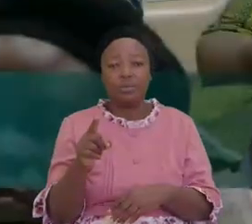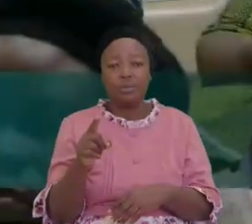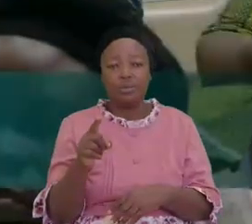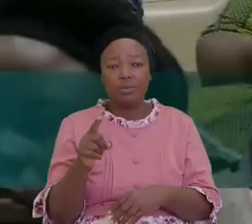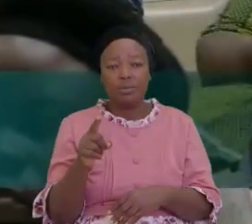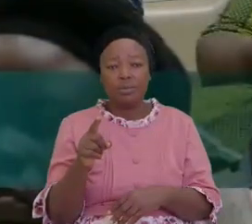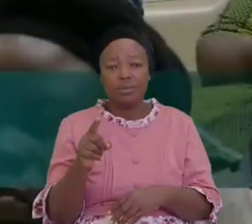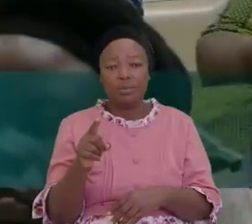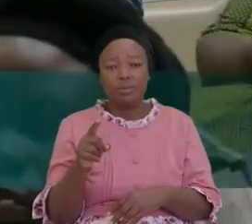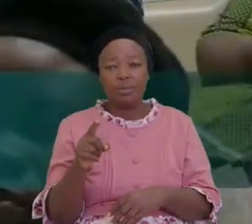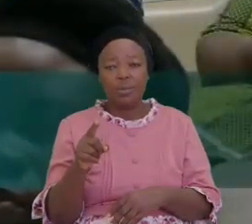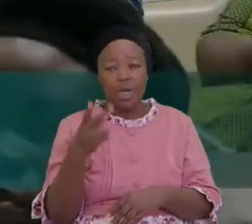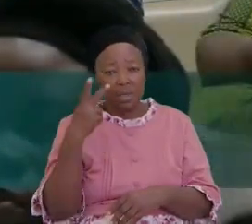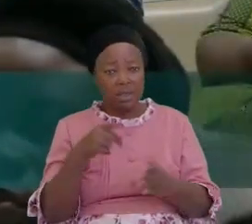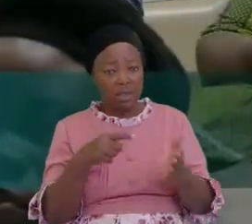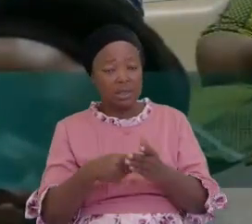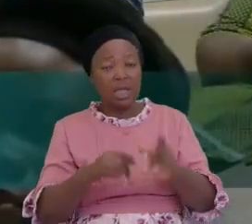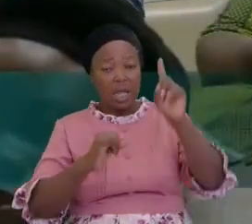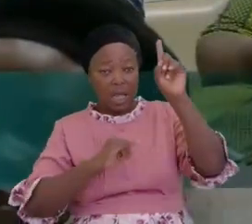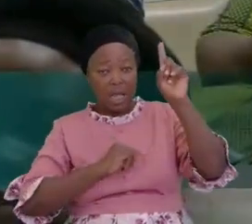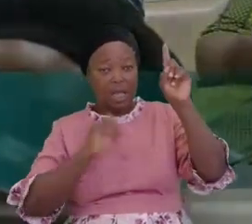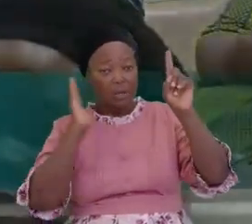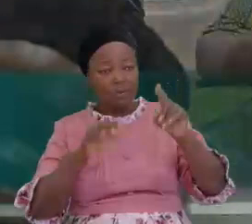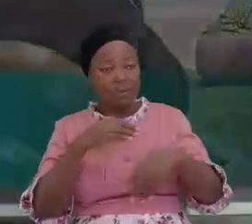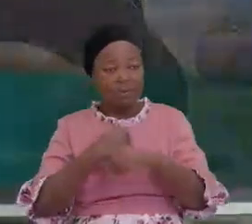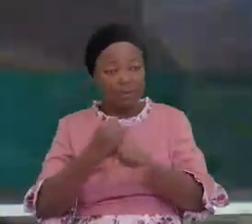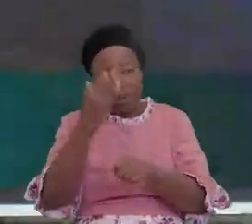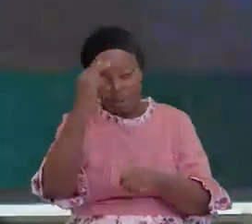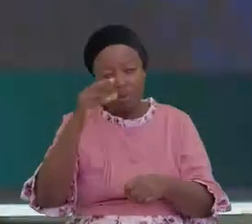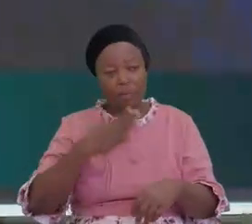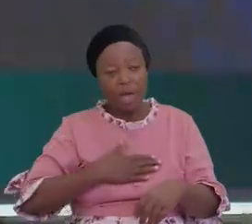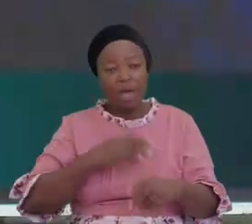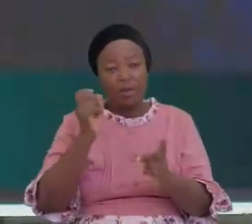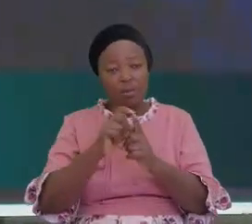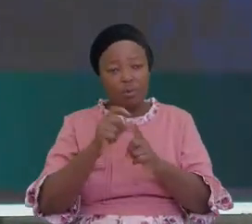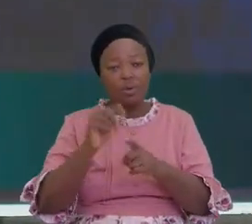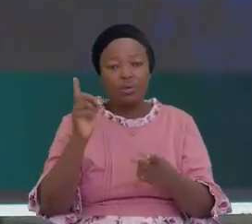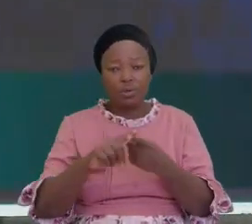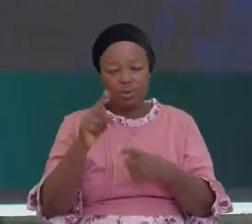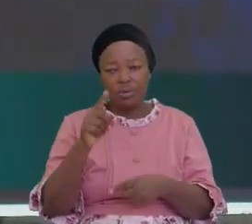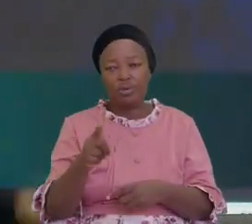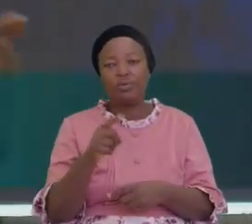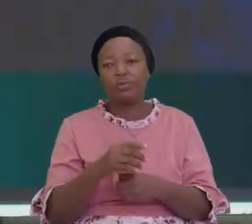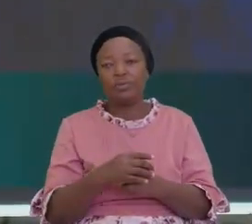And look at this, I will make known my words unto you.